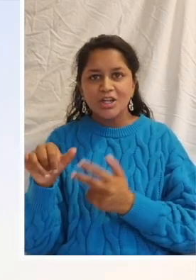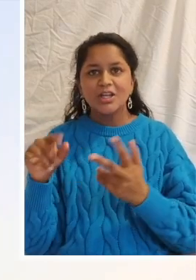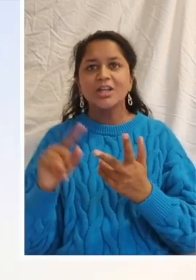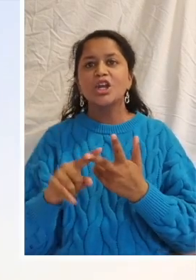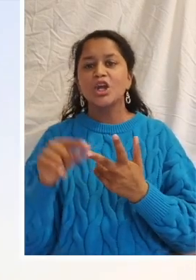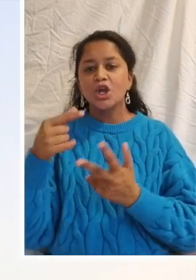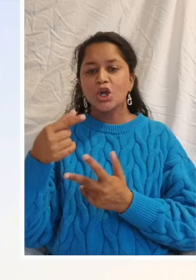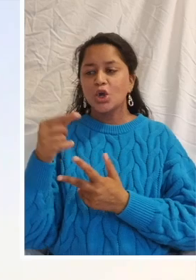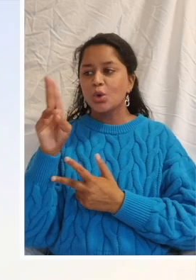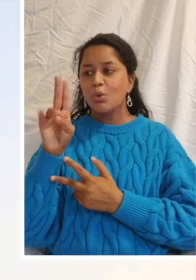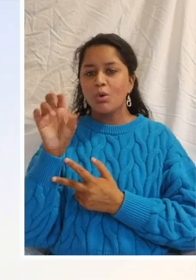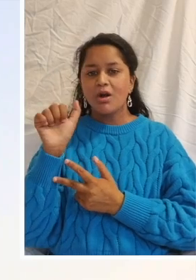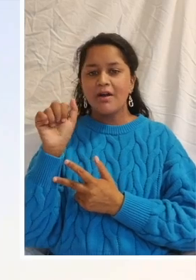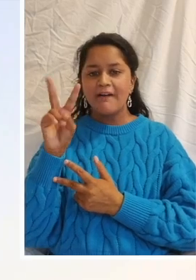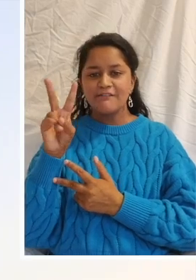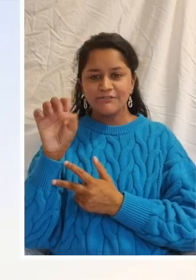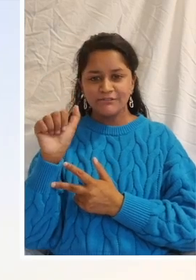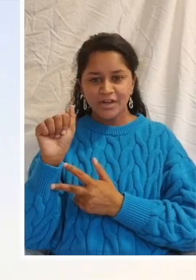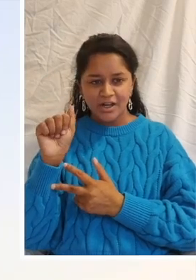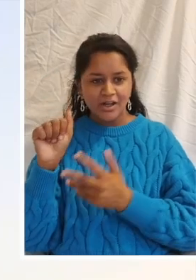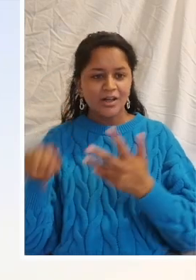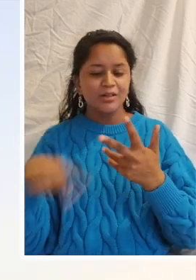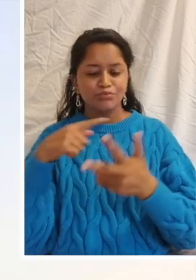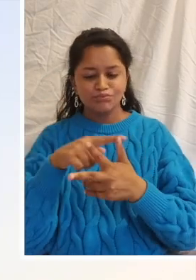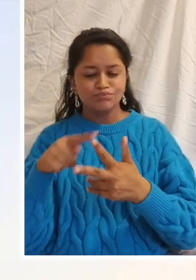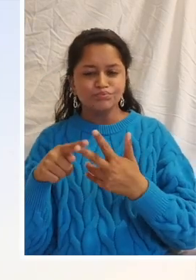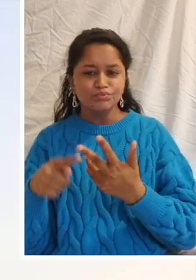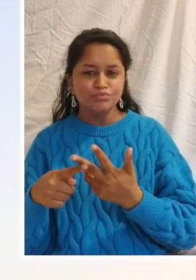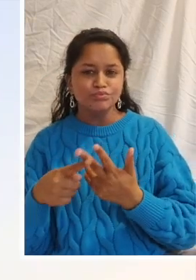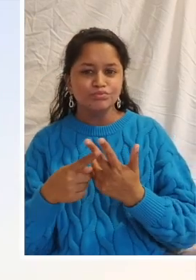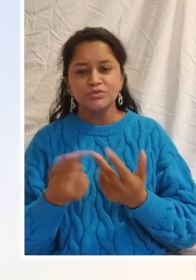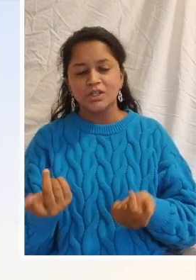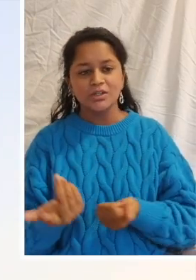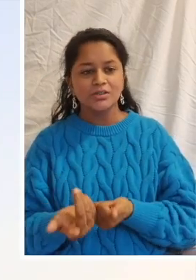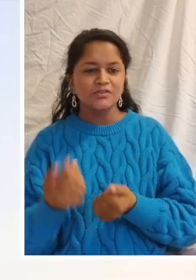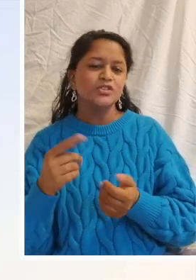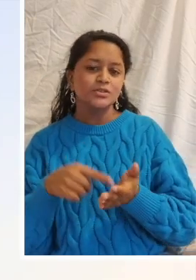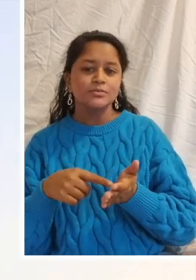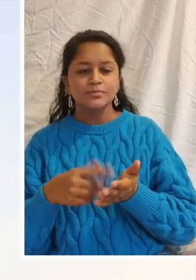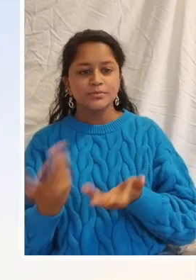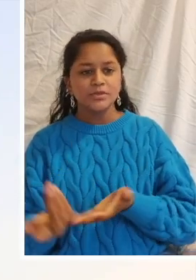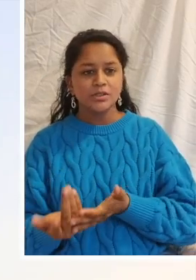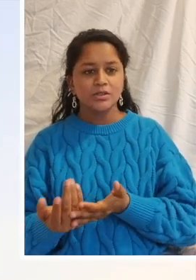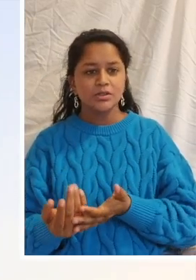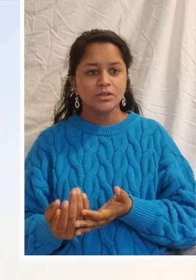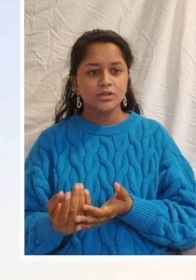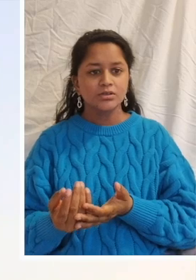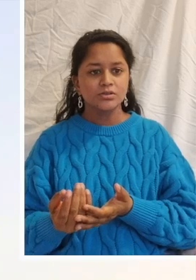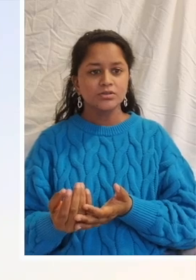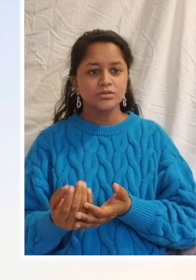example, mangoes are one of their favorites. Also, naseberries, guava, and